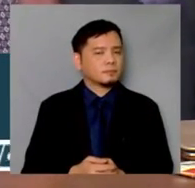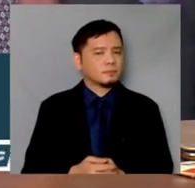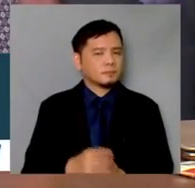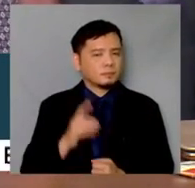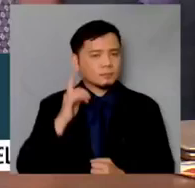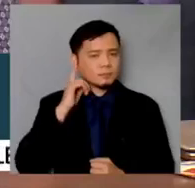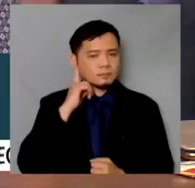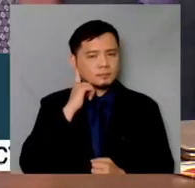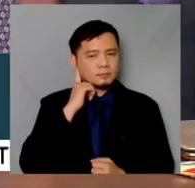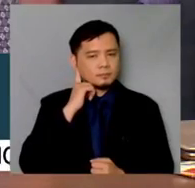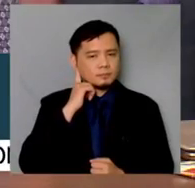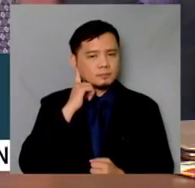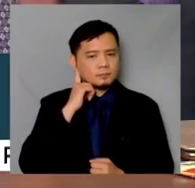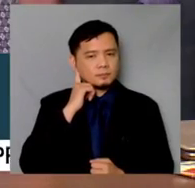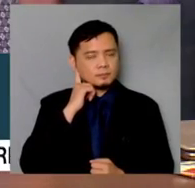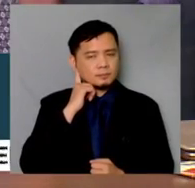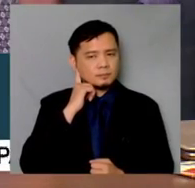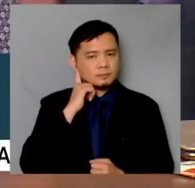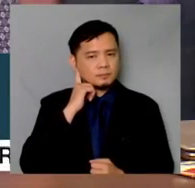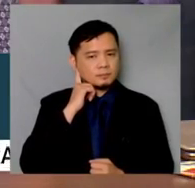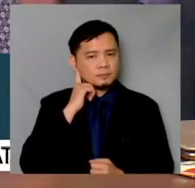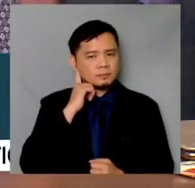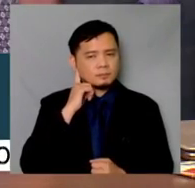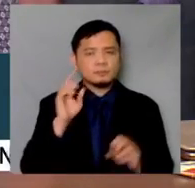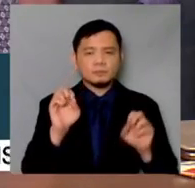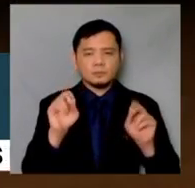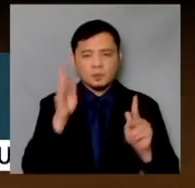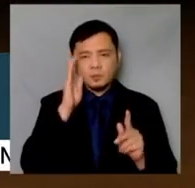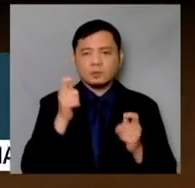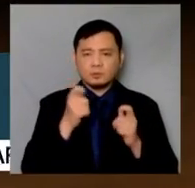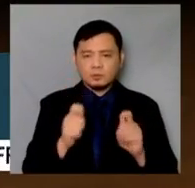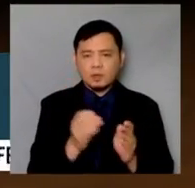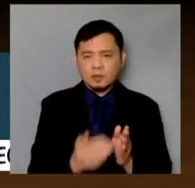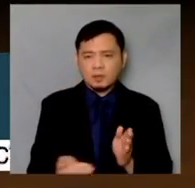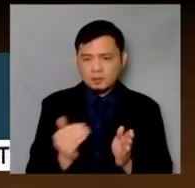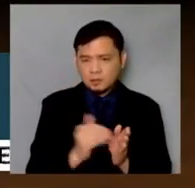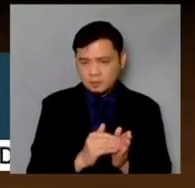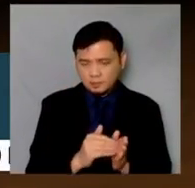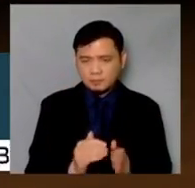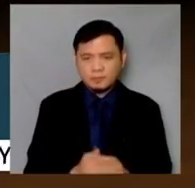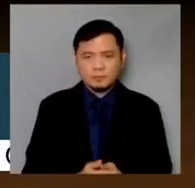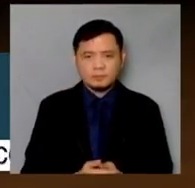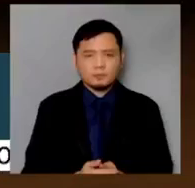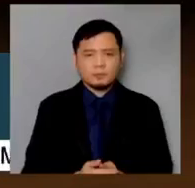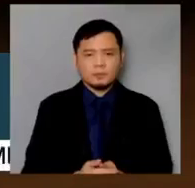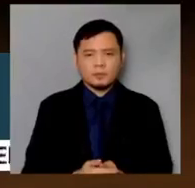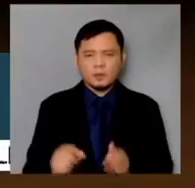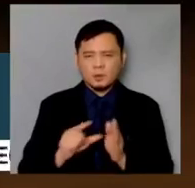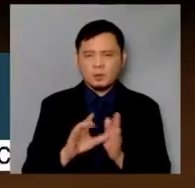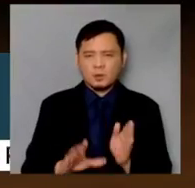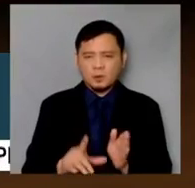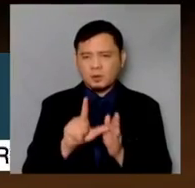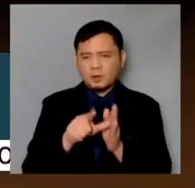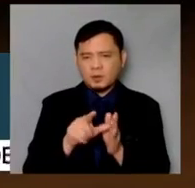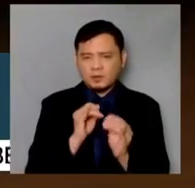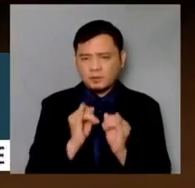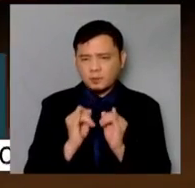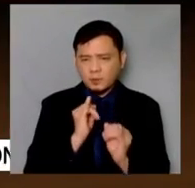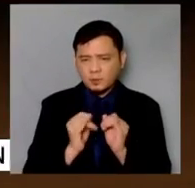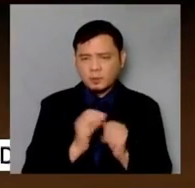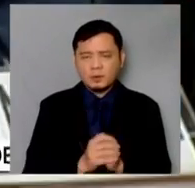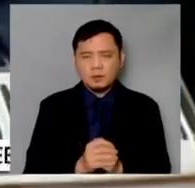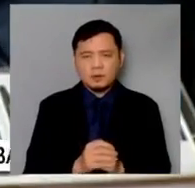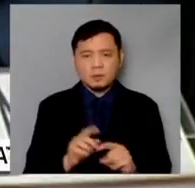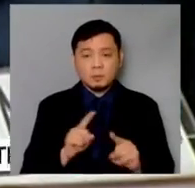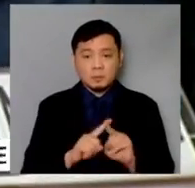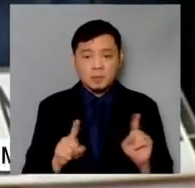Attorney? All right, we'll try to bring back Attorney Michael De Castro in a moment. But right now he was